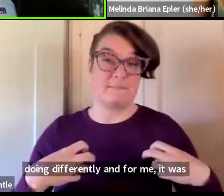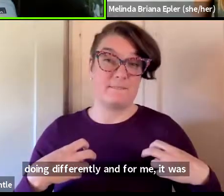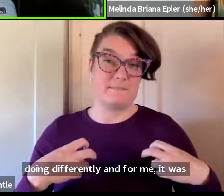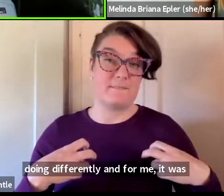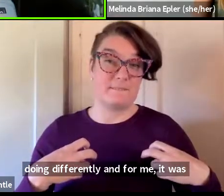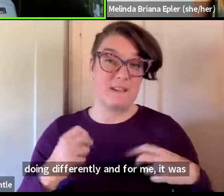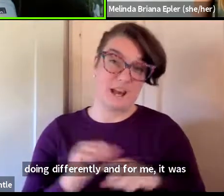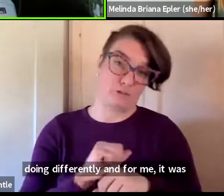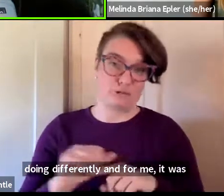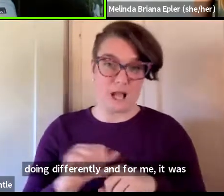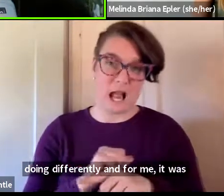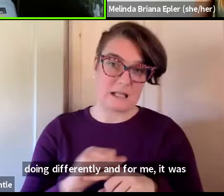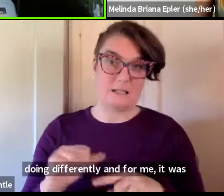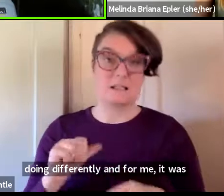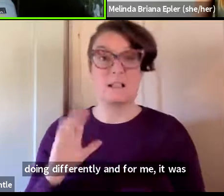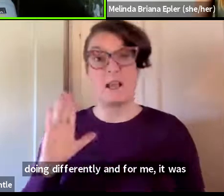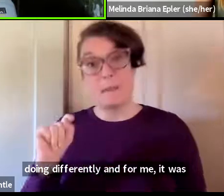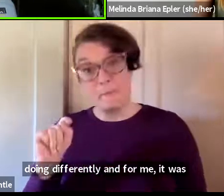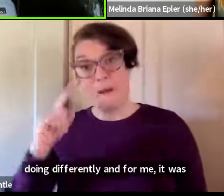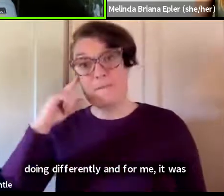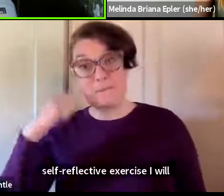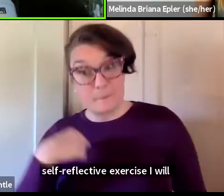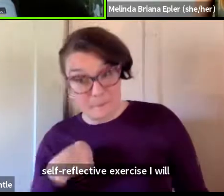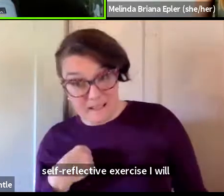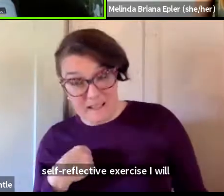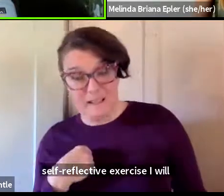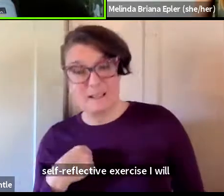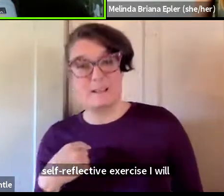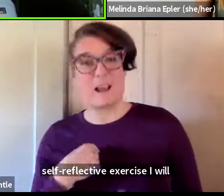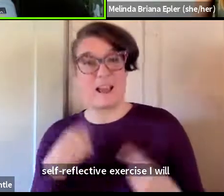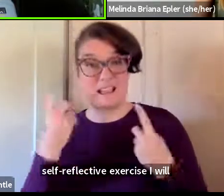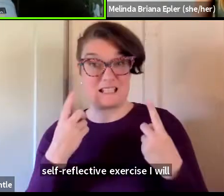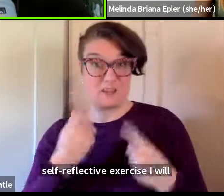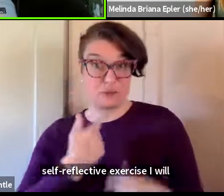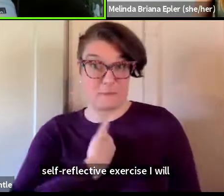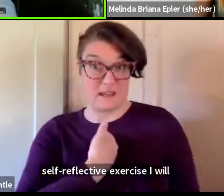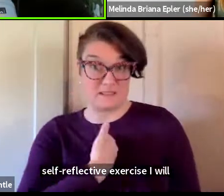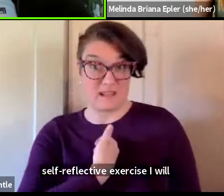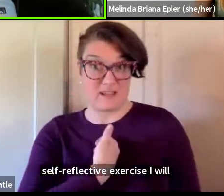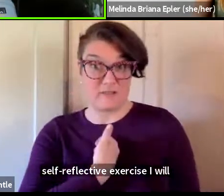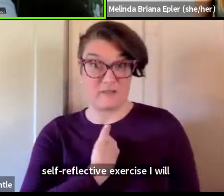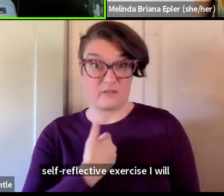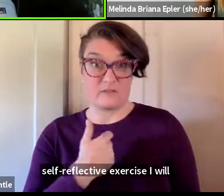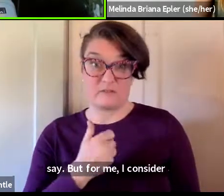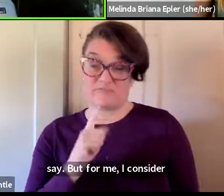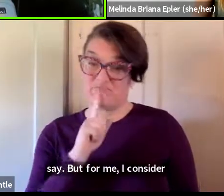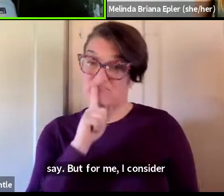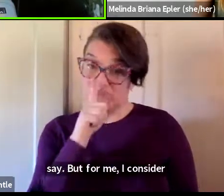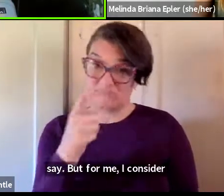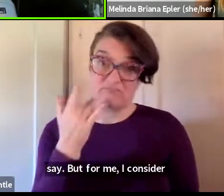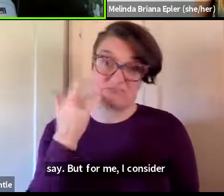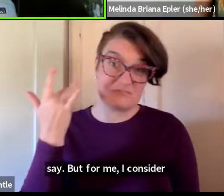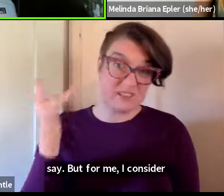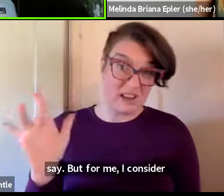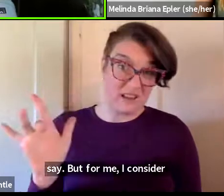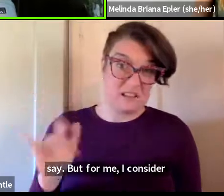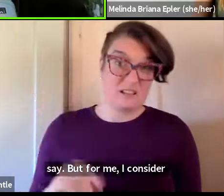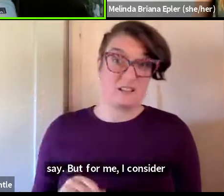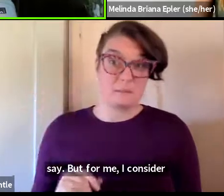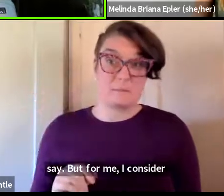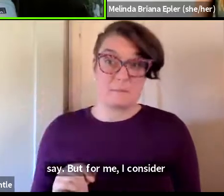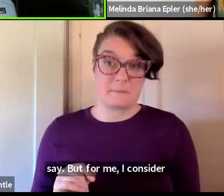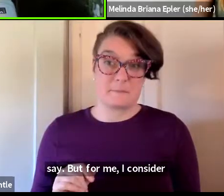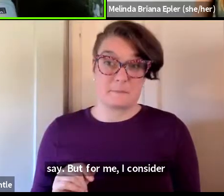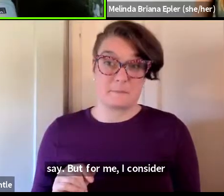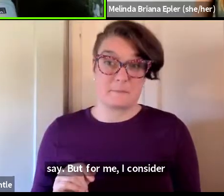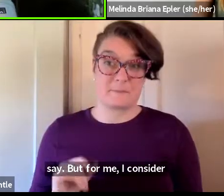exercise, I'll say. But for me, I consider myself very lucky that the feedback